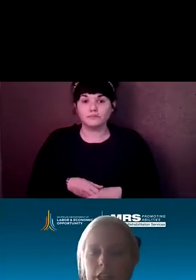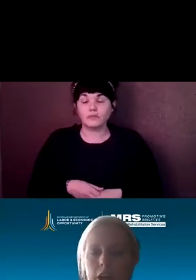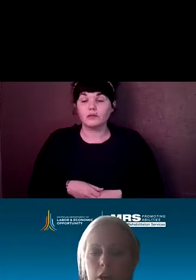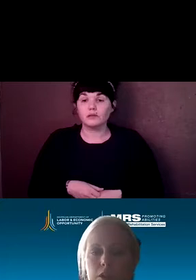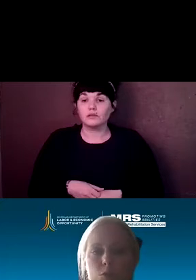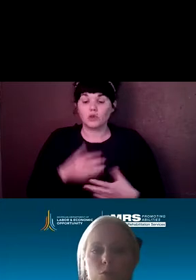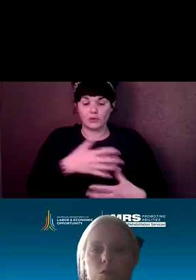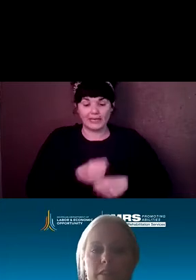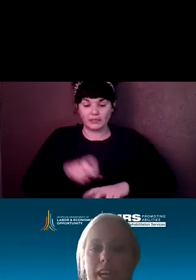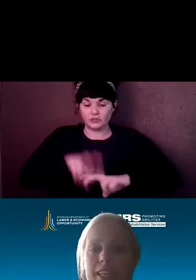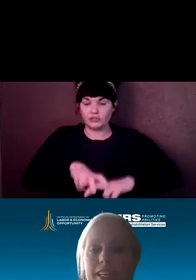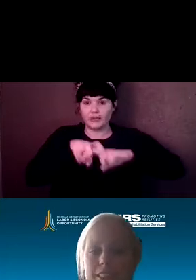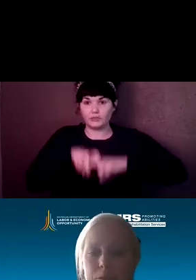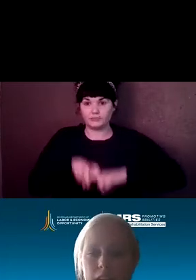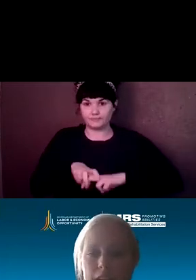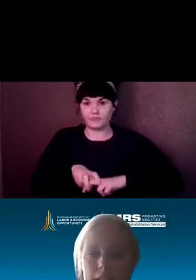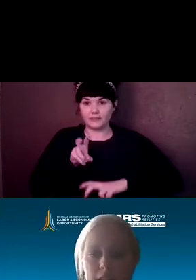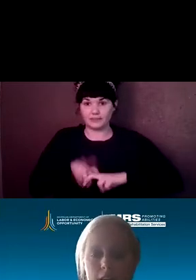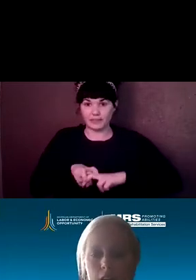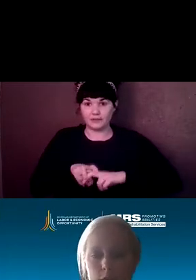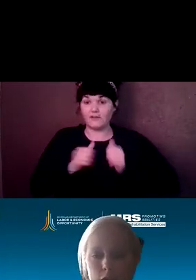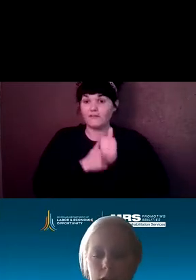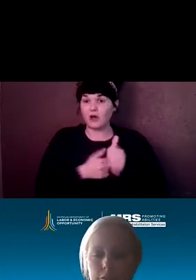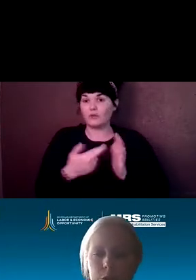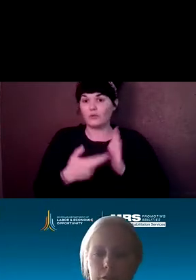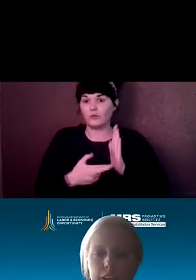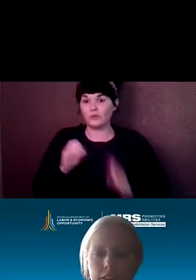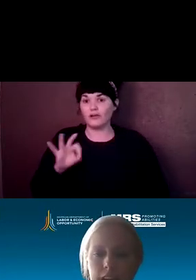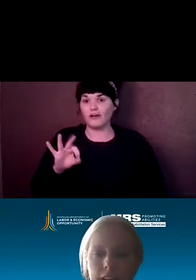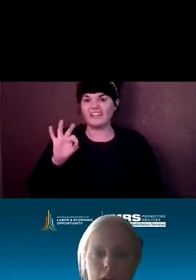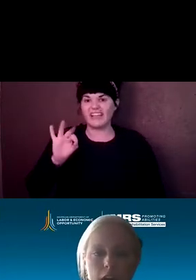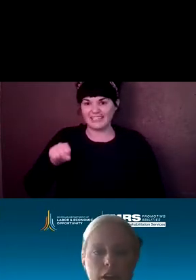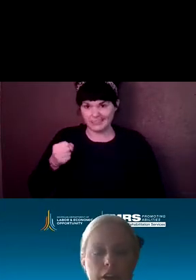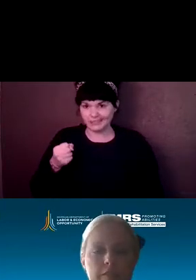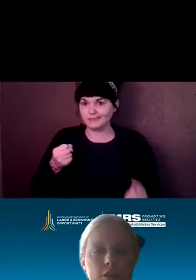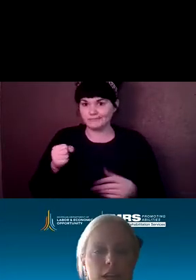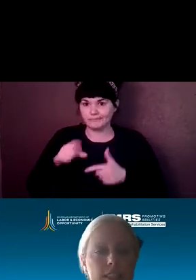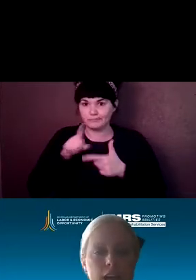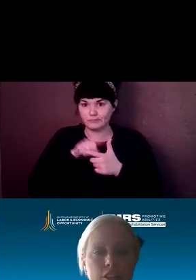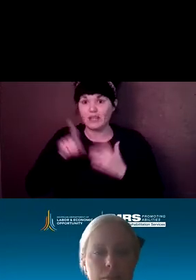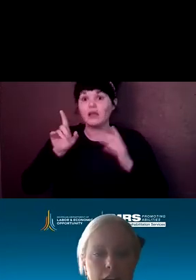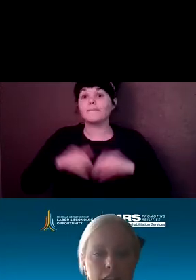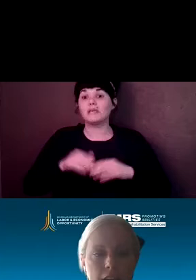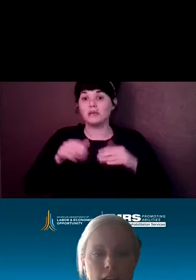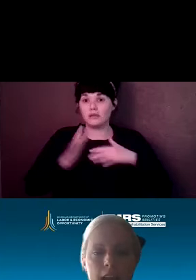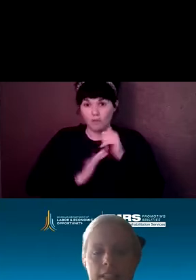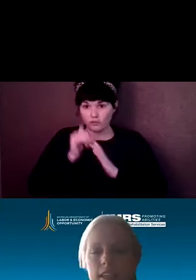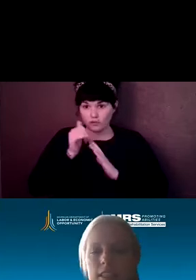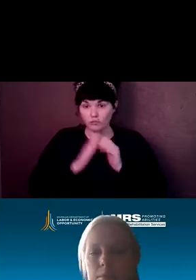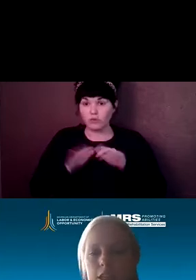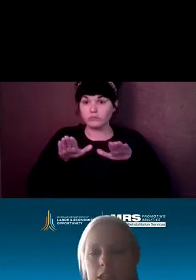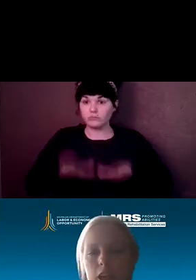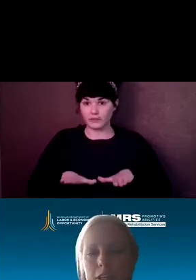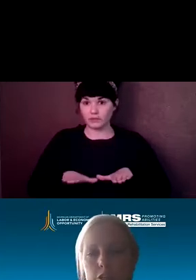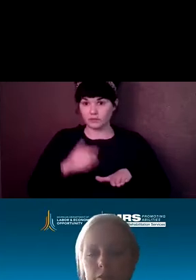your chair with the rule of 90s in play. So you're comfortable, feet are flat on the ground or on a footrest, thighs are parallel, and take a